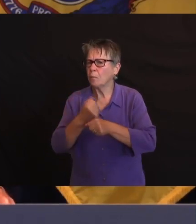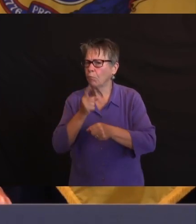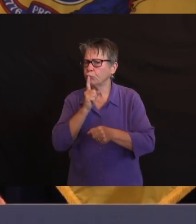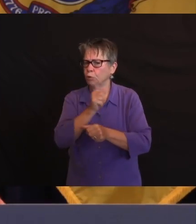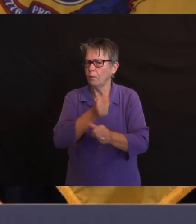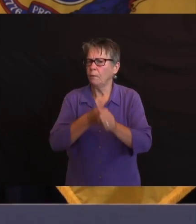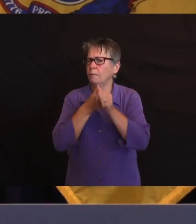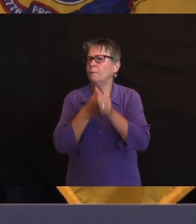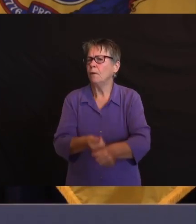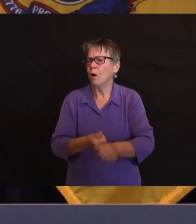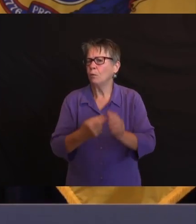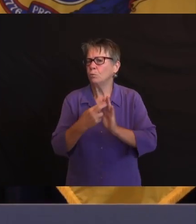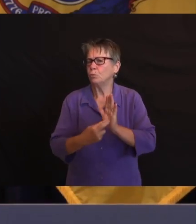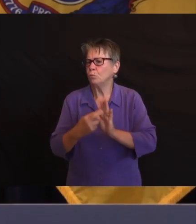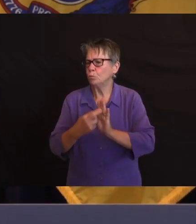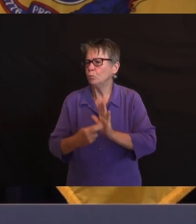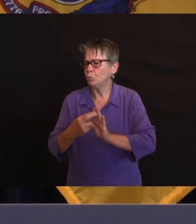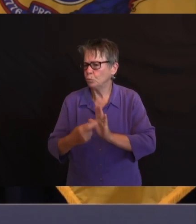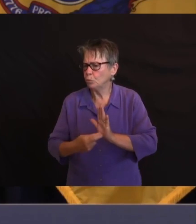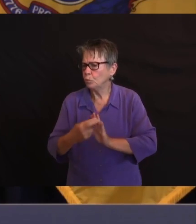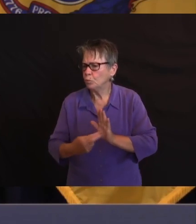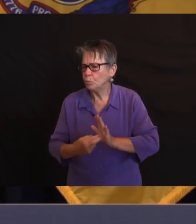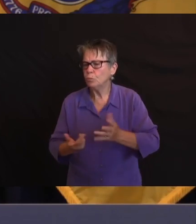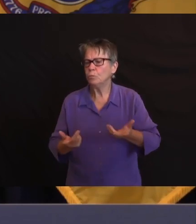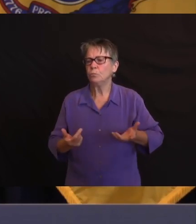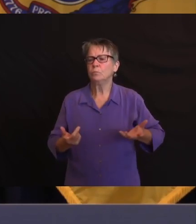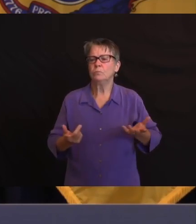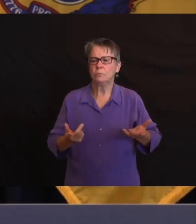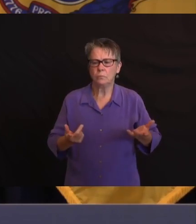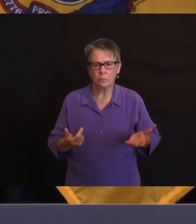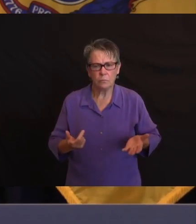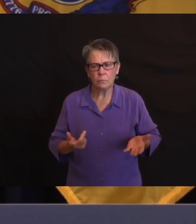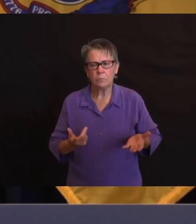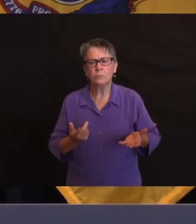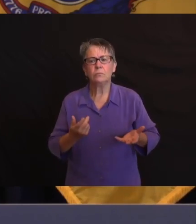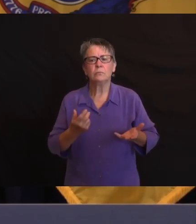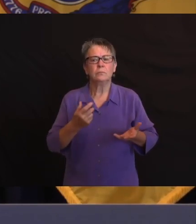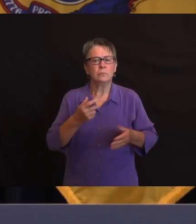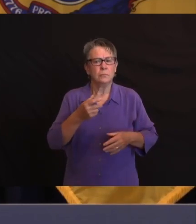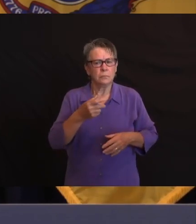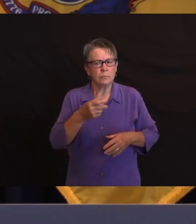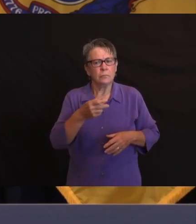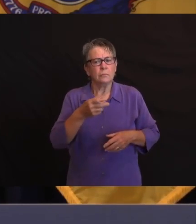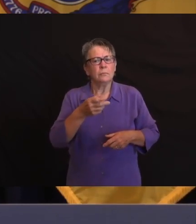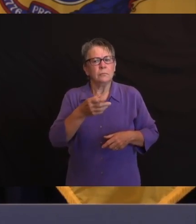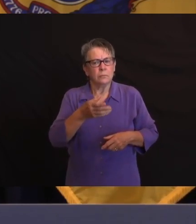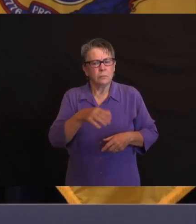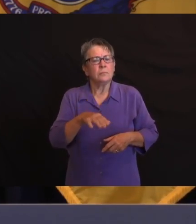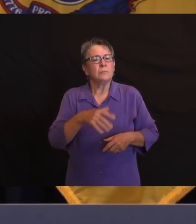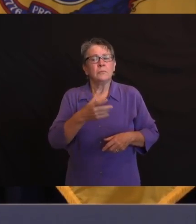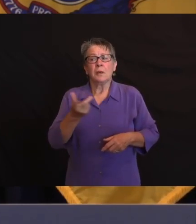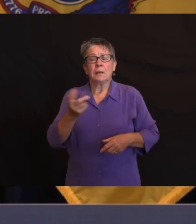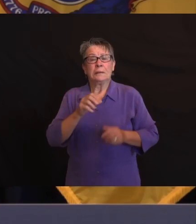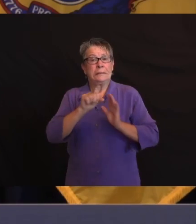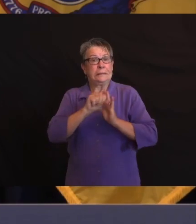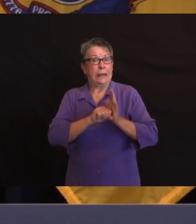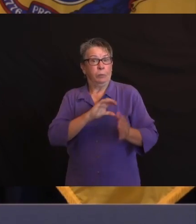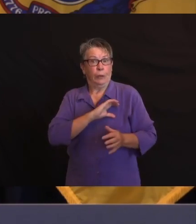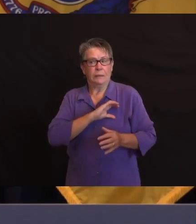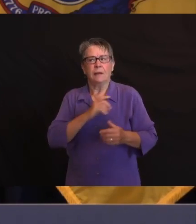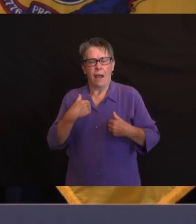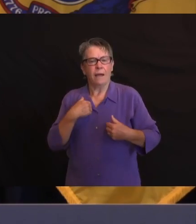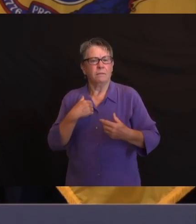local enforcement in how many communities? 89 communities. So we've got and they're all over the state. So you've got a litmus test